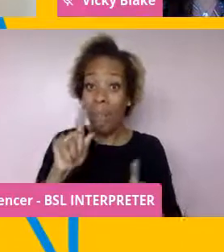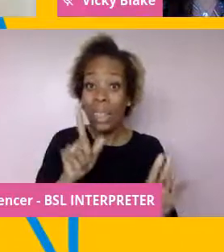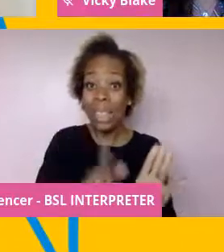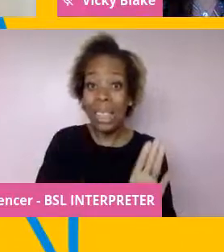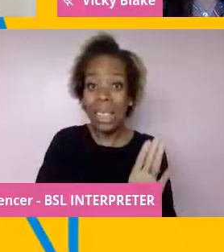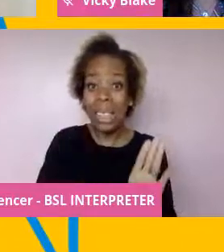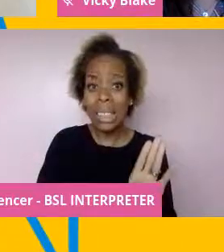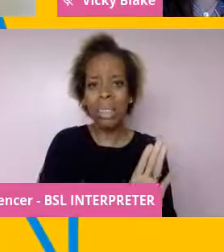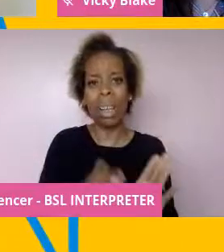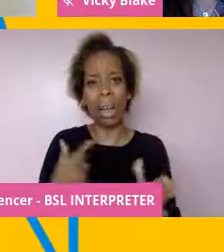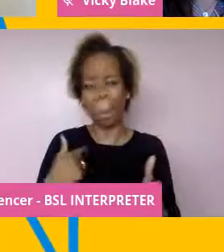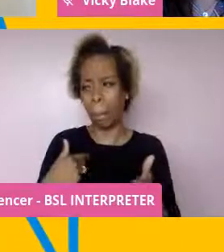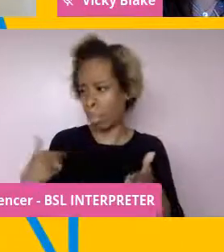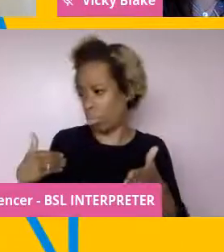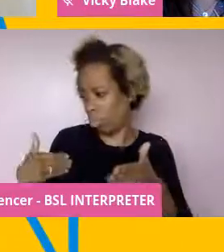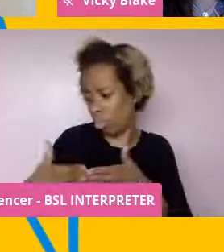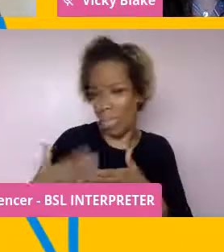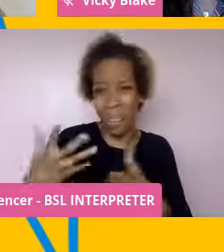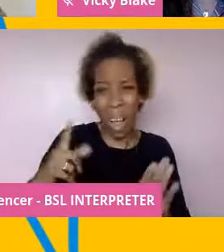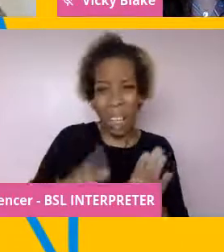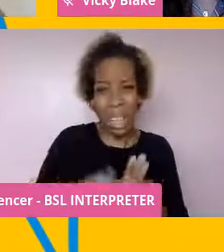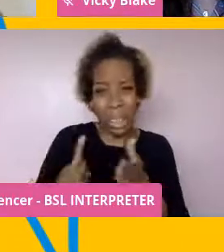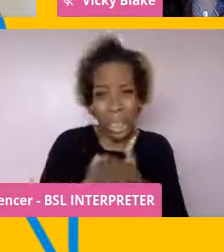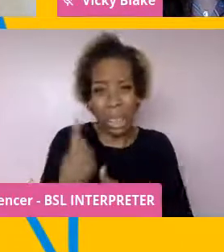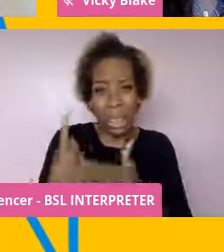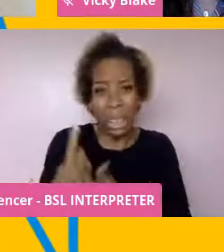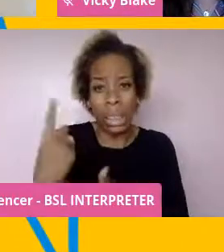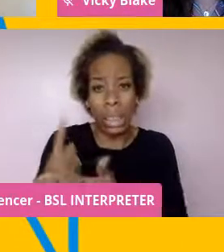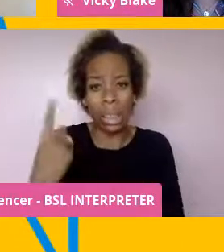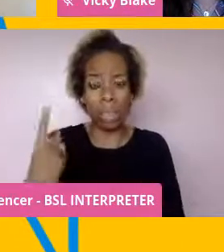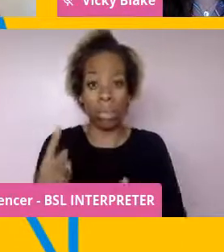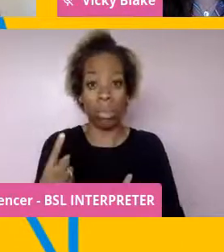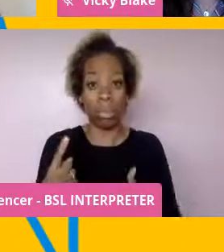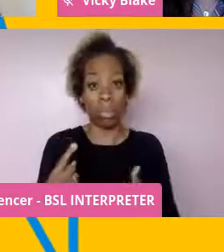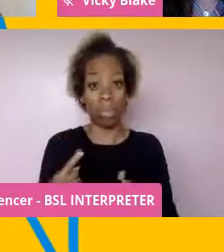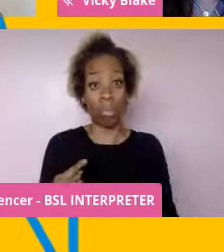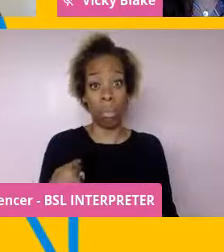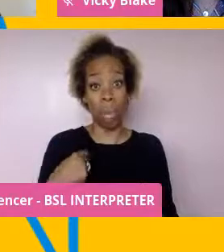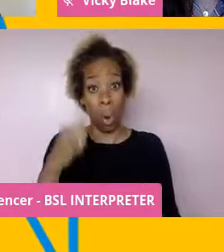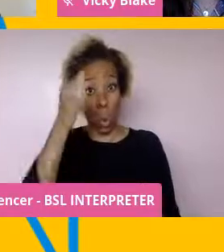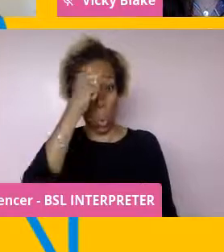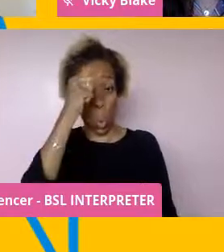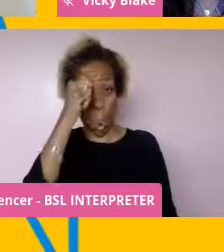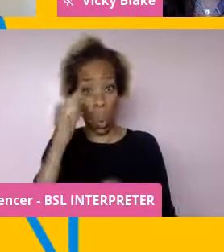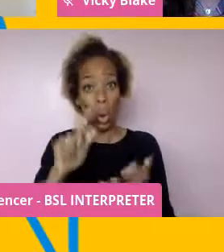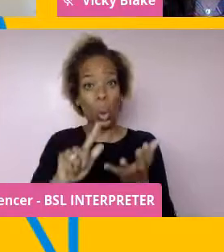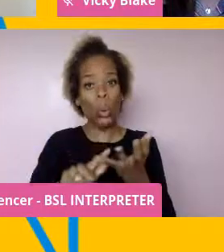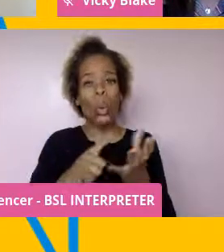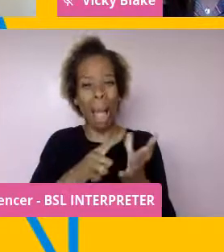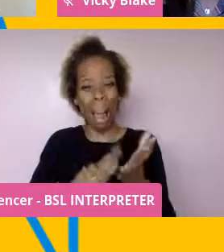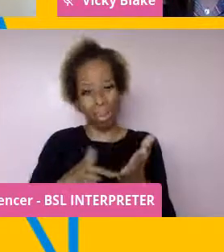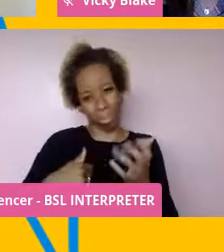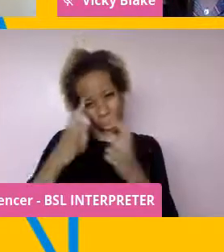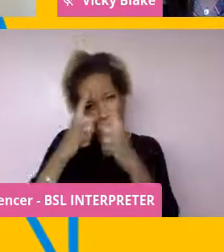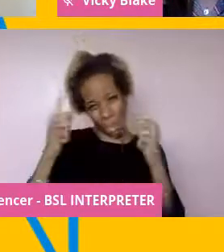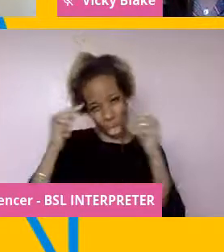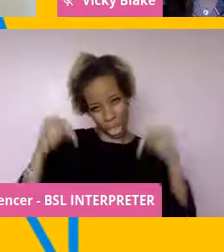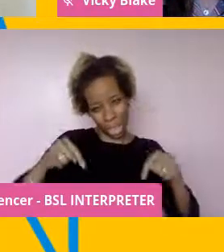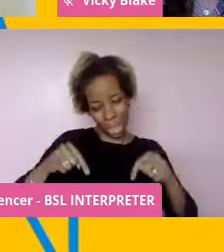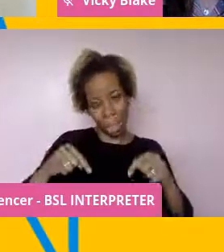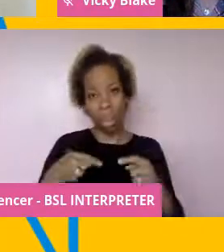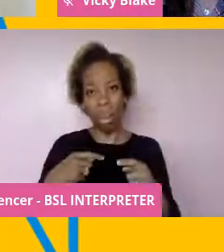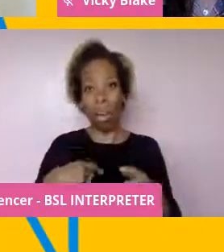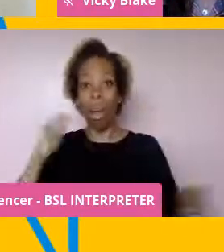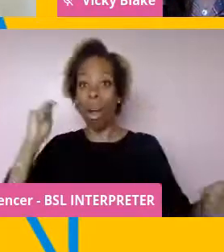for the last 5 years. And a big change in our experience at UAL was the Four